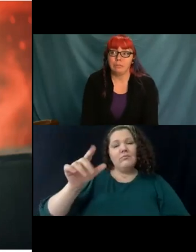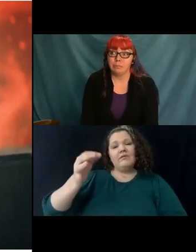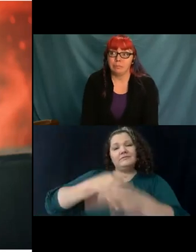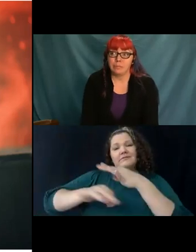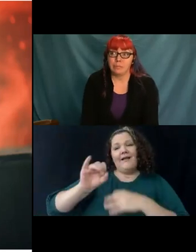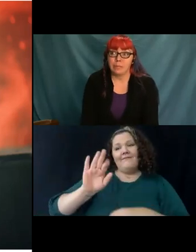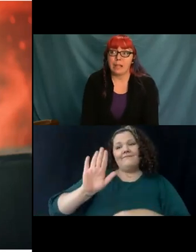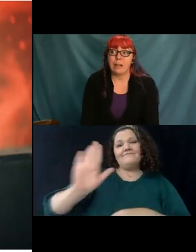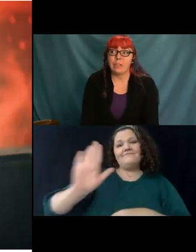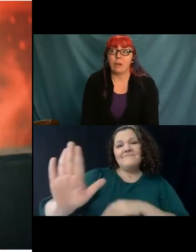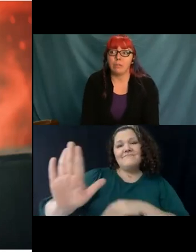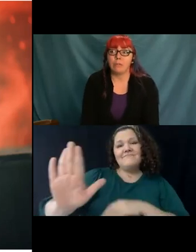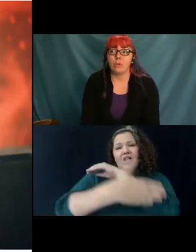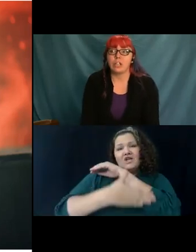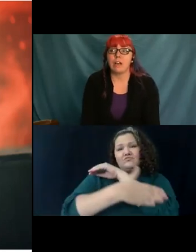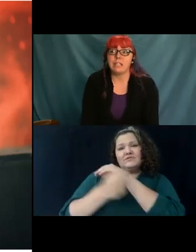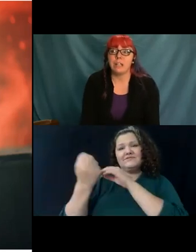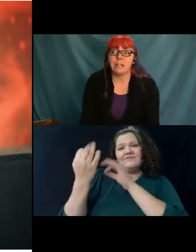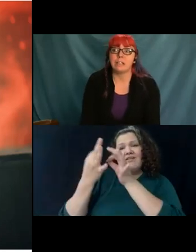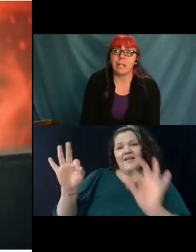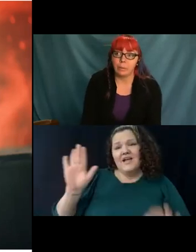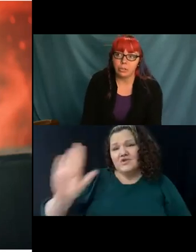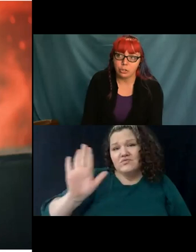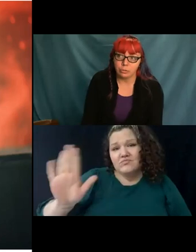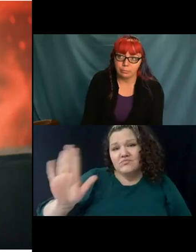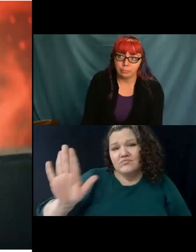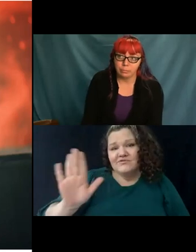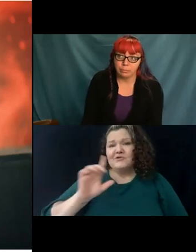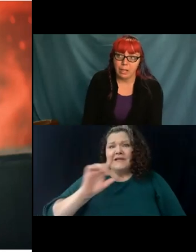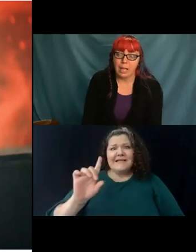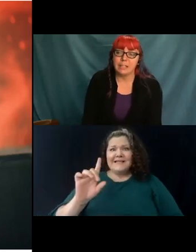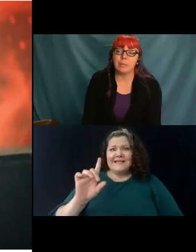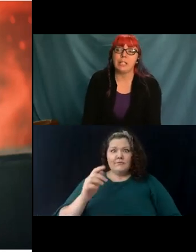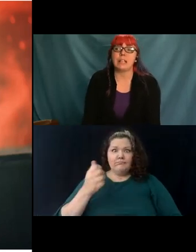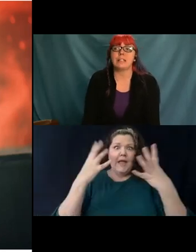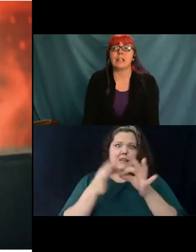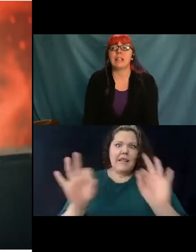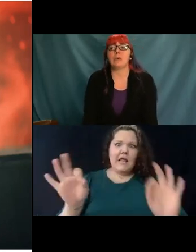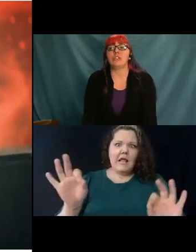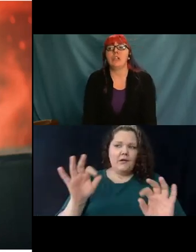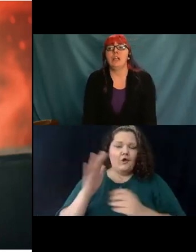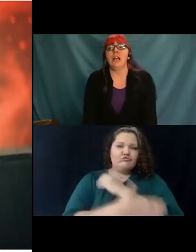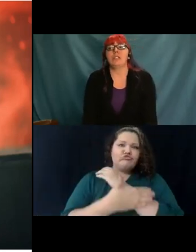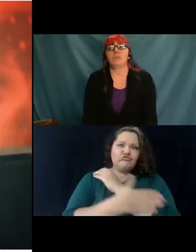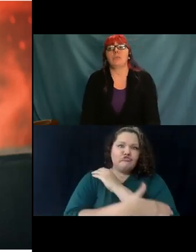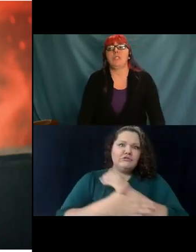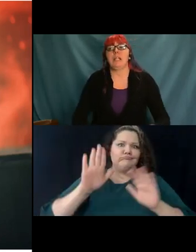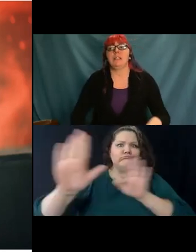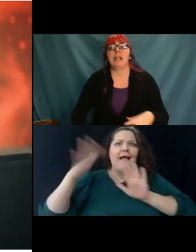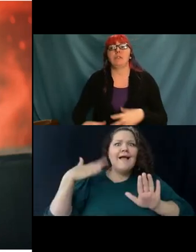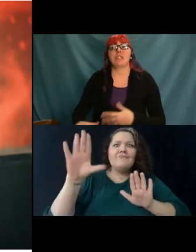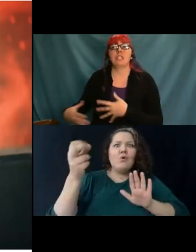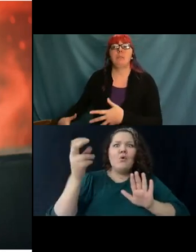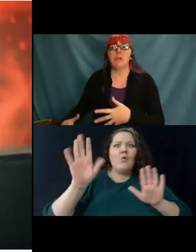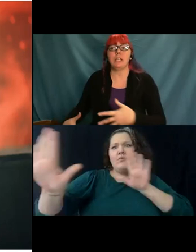world. They have their own version of a signed language. And typically that sign language has roots in